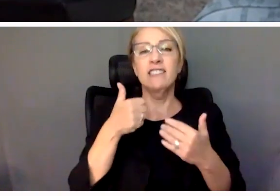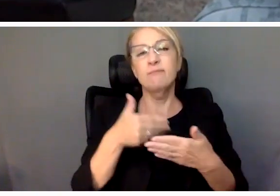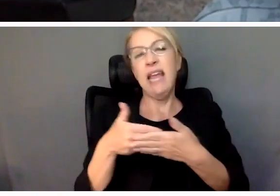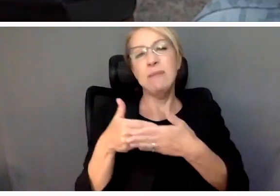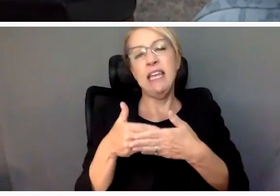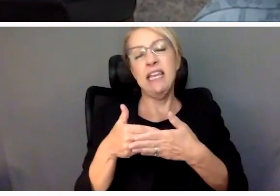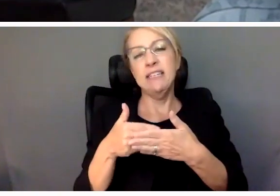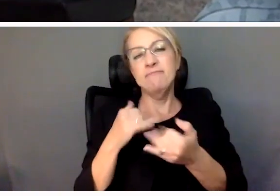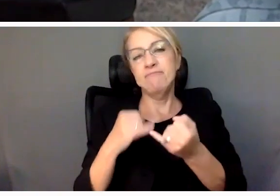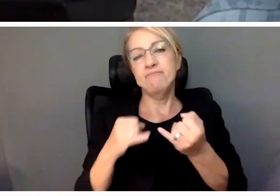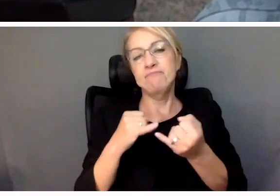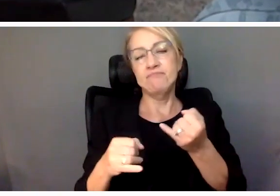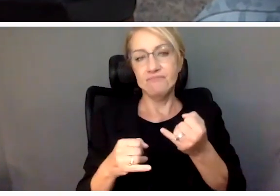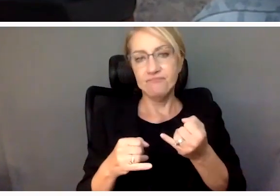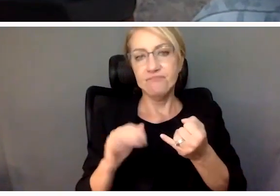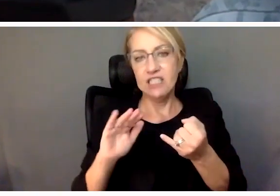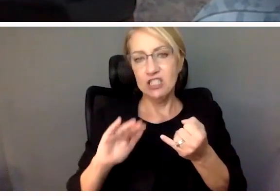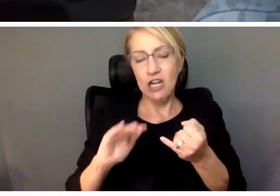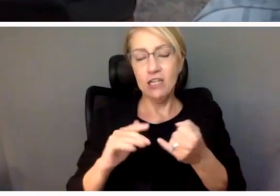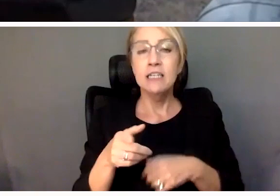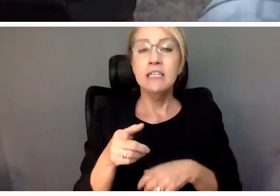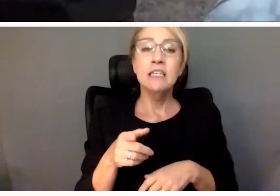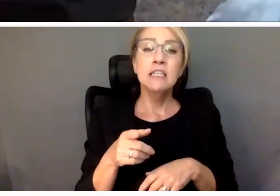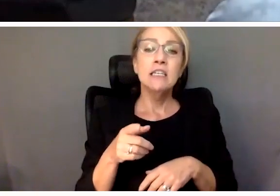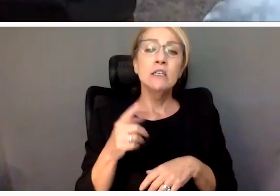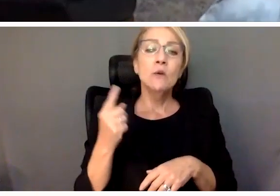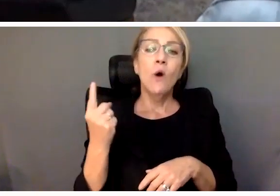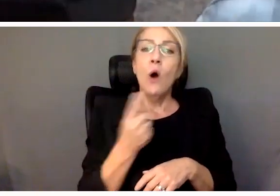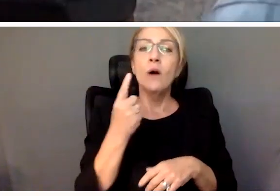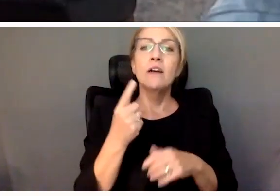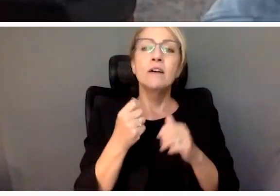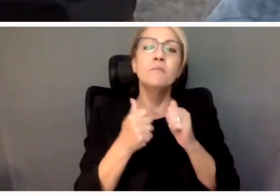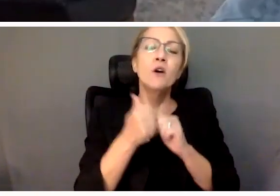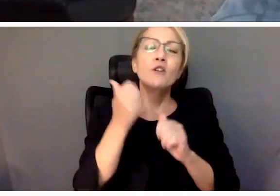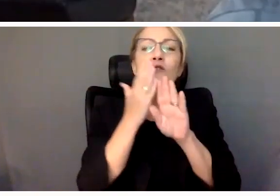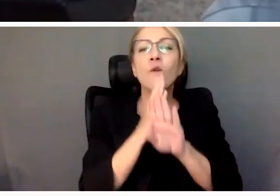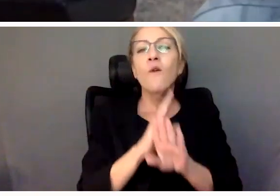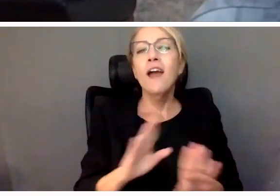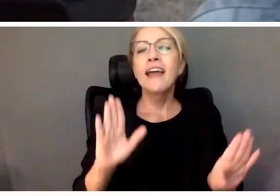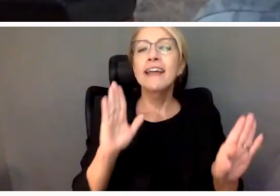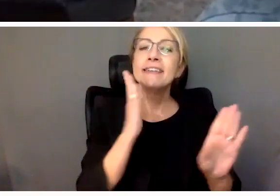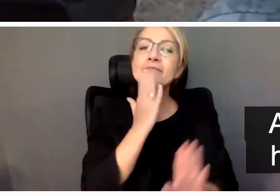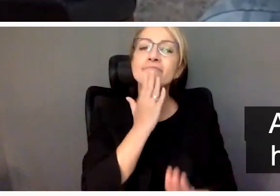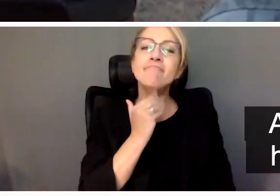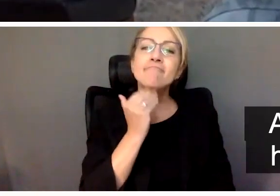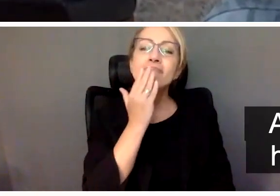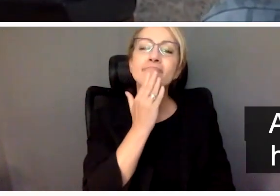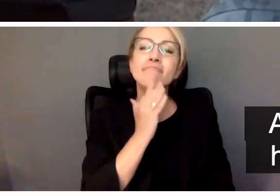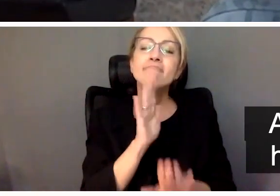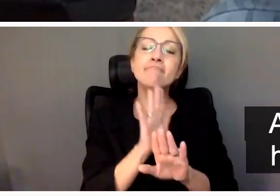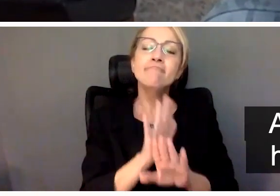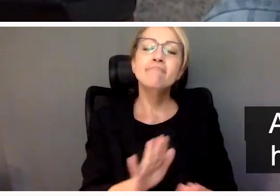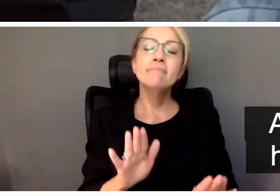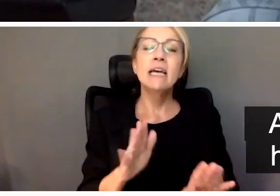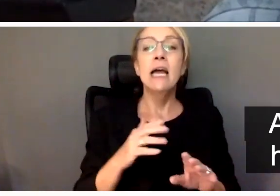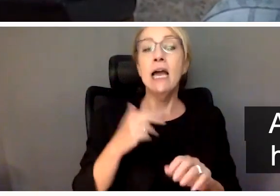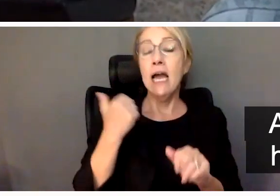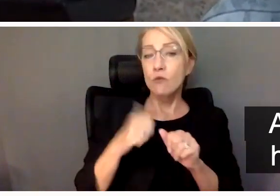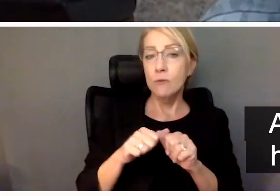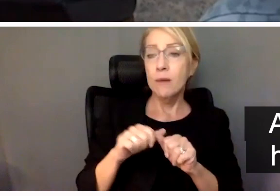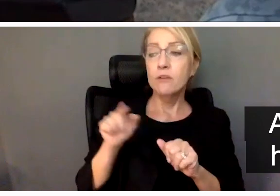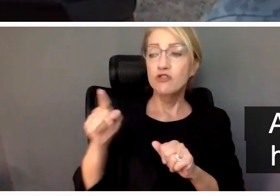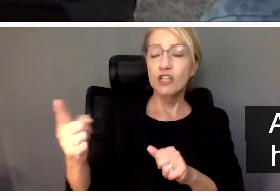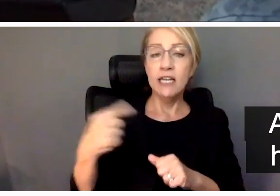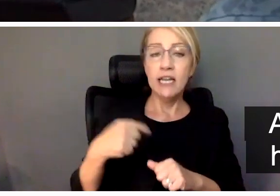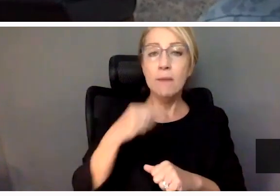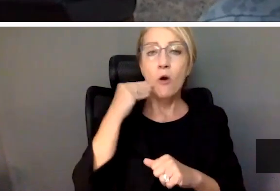and was always the quiet, sweet one. And I remember her coming home from